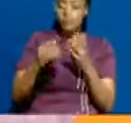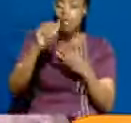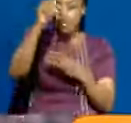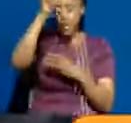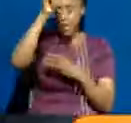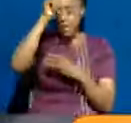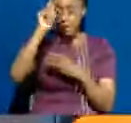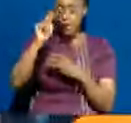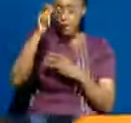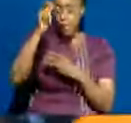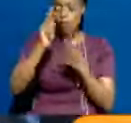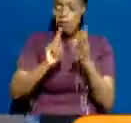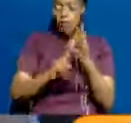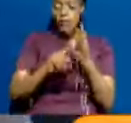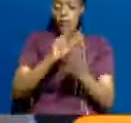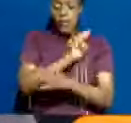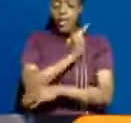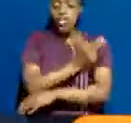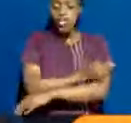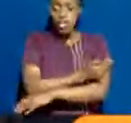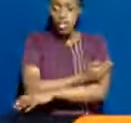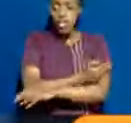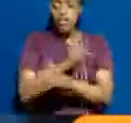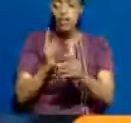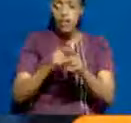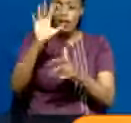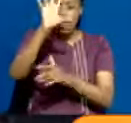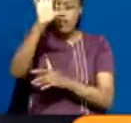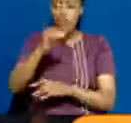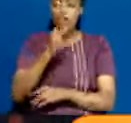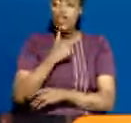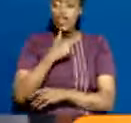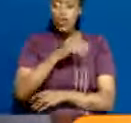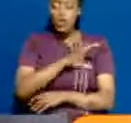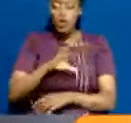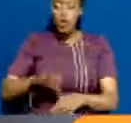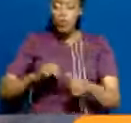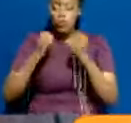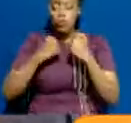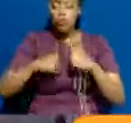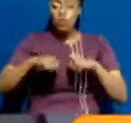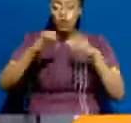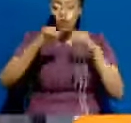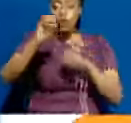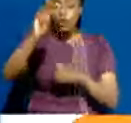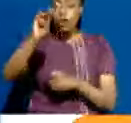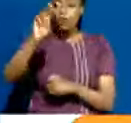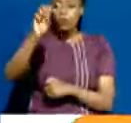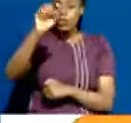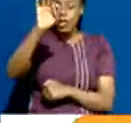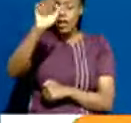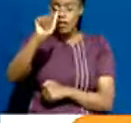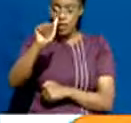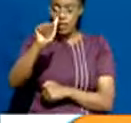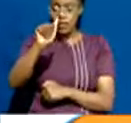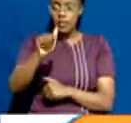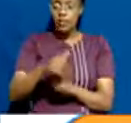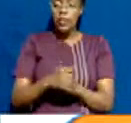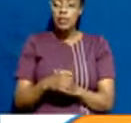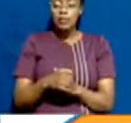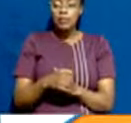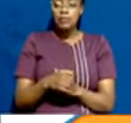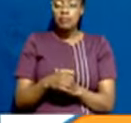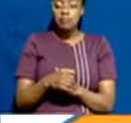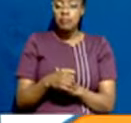Egypt, Bola Tinubu of Nigeria, and also the African Union Commission Chairperson Moussa Faki. To the 14th of